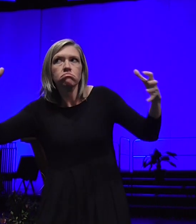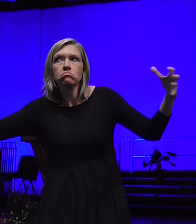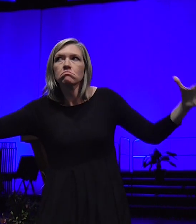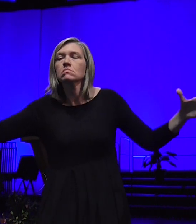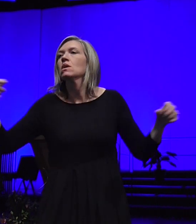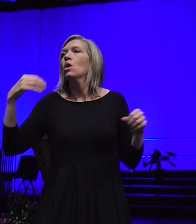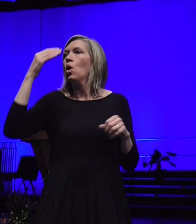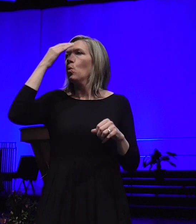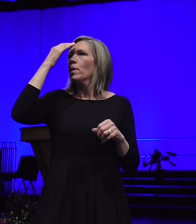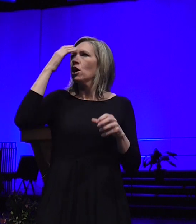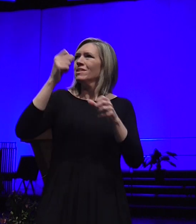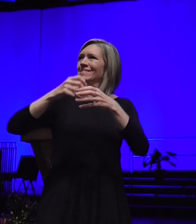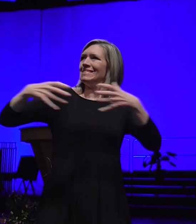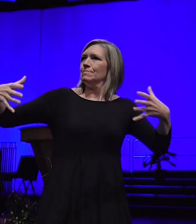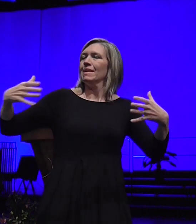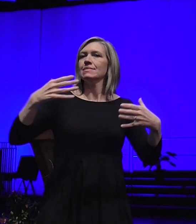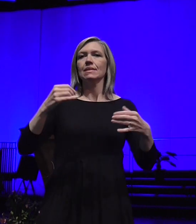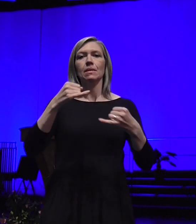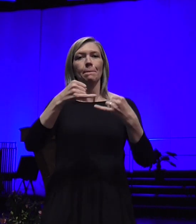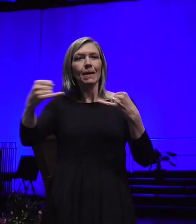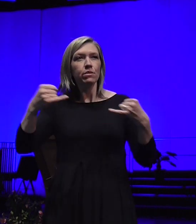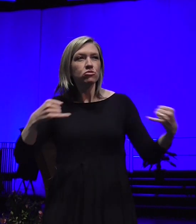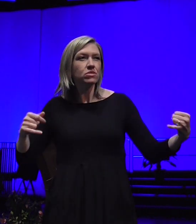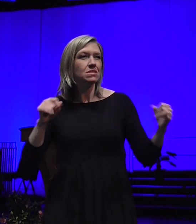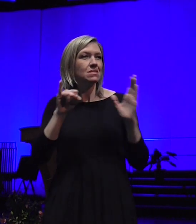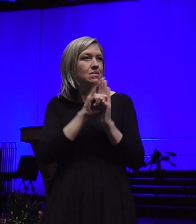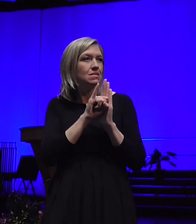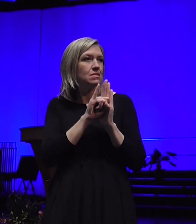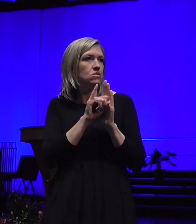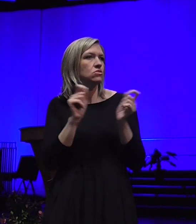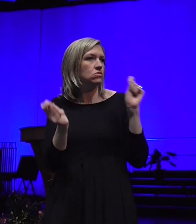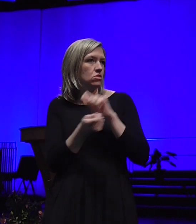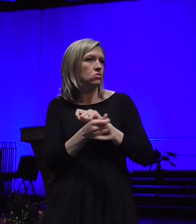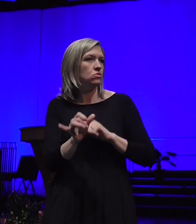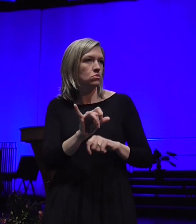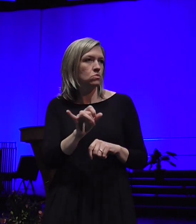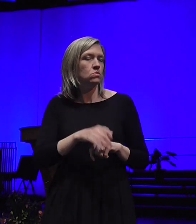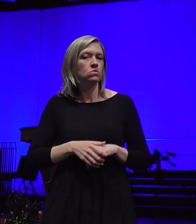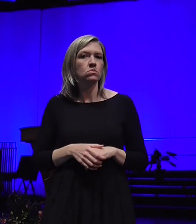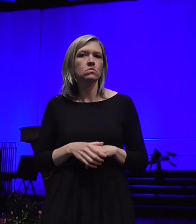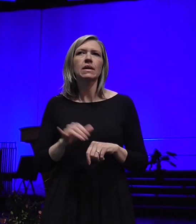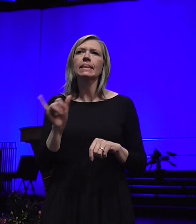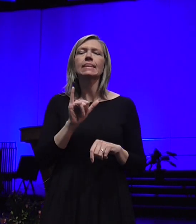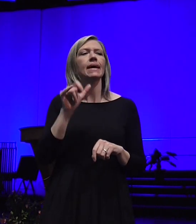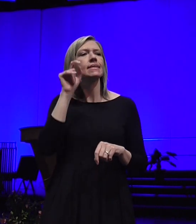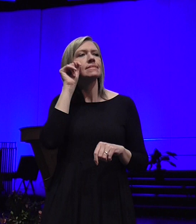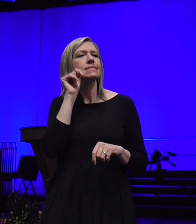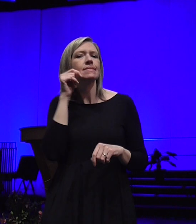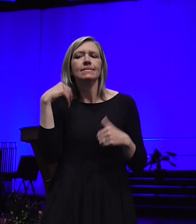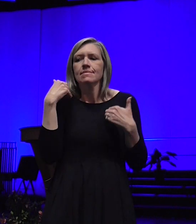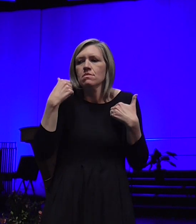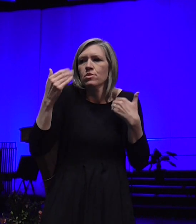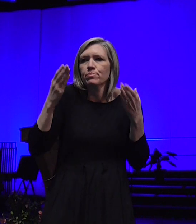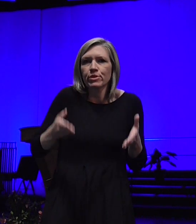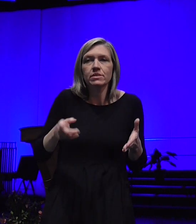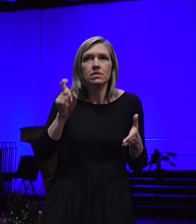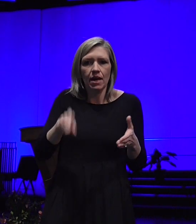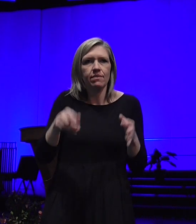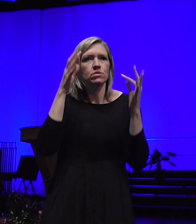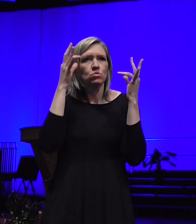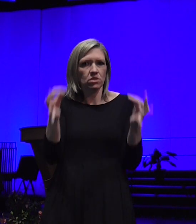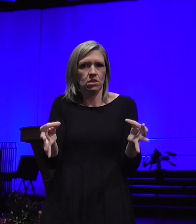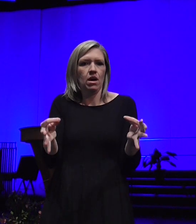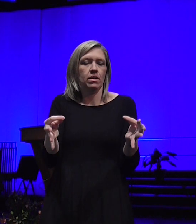so do the boundaries of our personal identity. And like an adolescent, we must make the choice